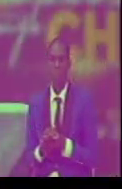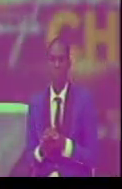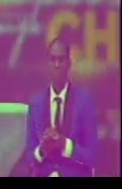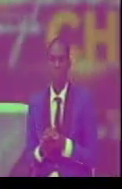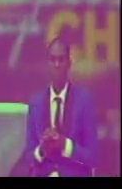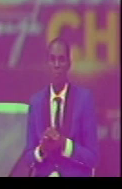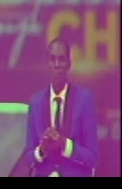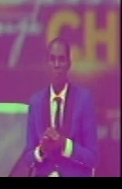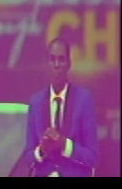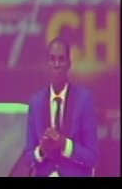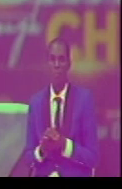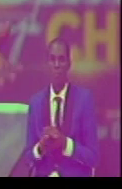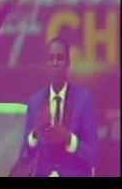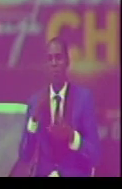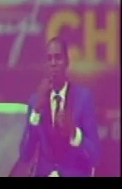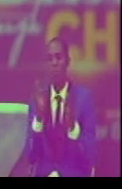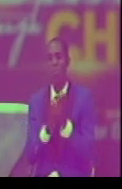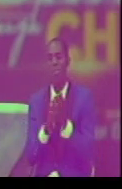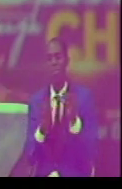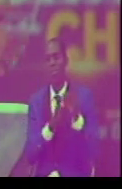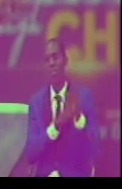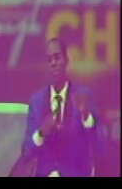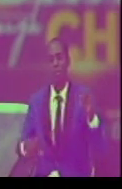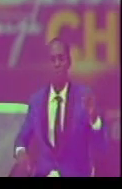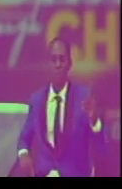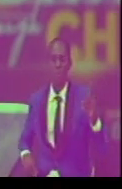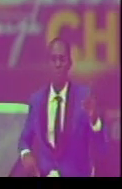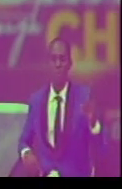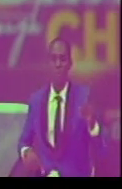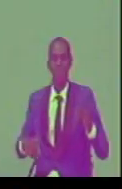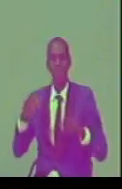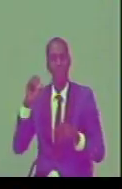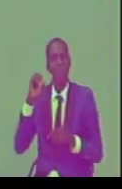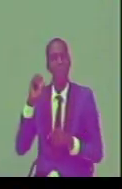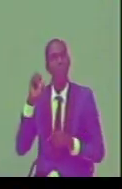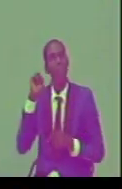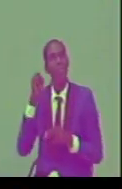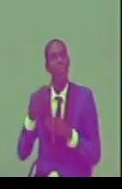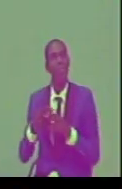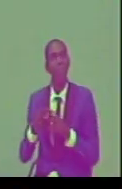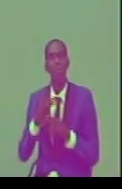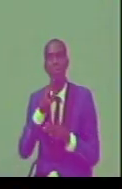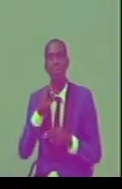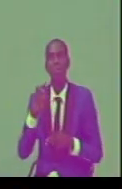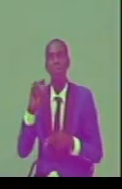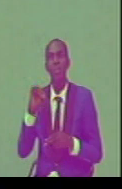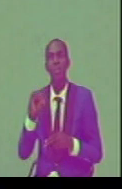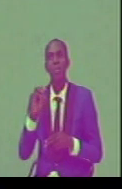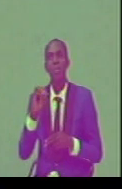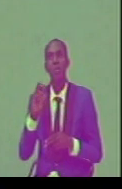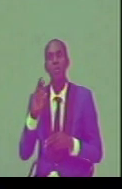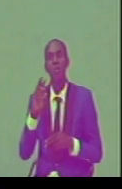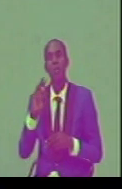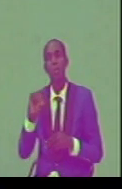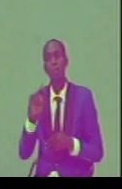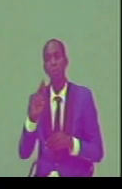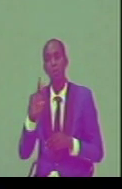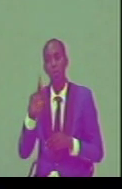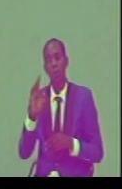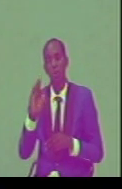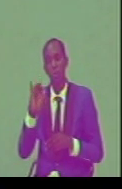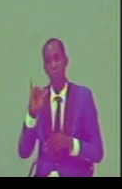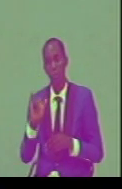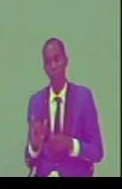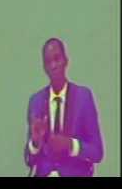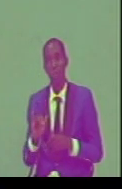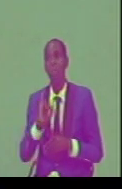listen to the next person now. My brother, go on. Praise the Lord. My name is Moses Ntamabari.